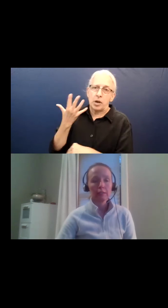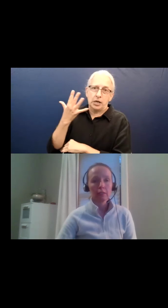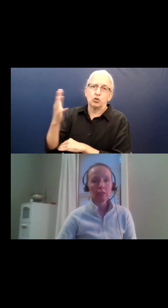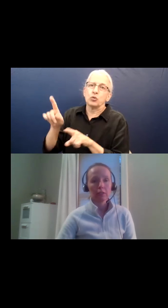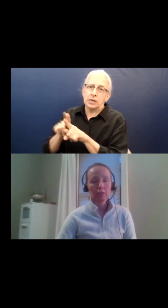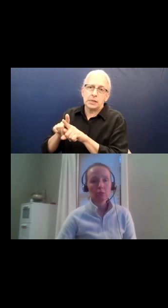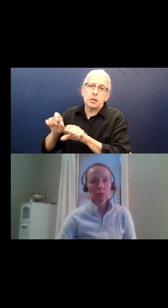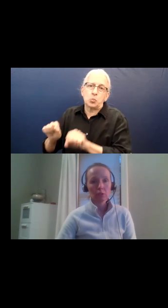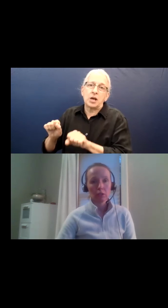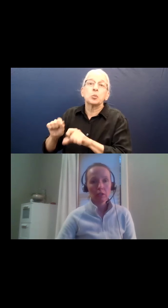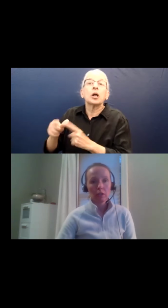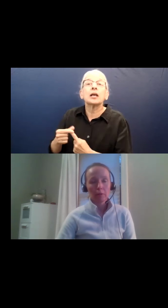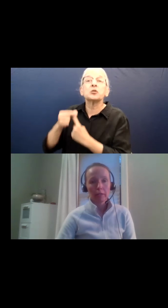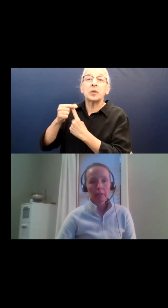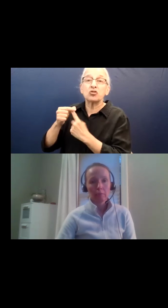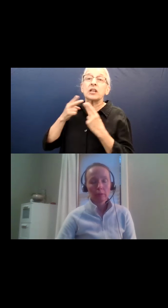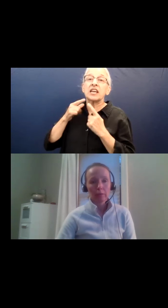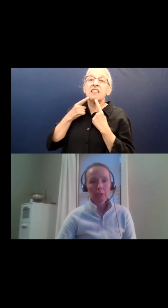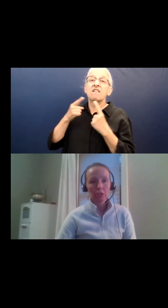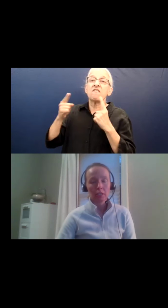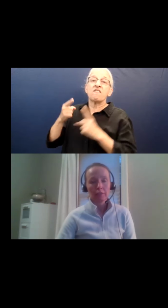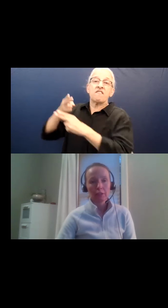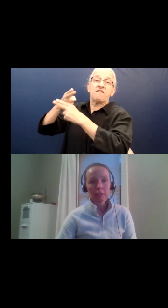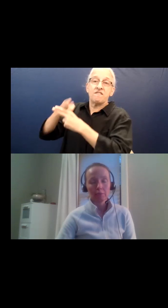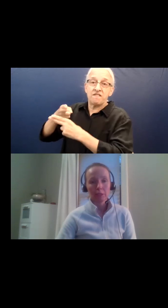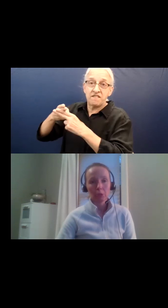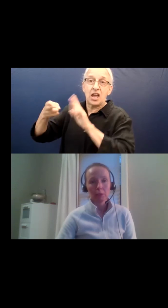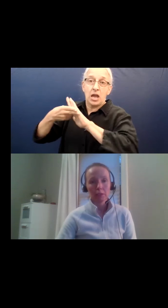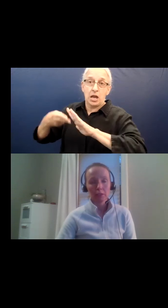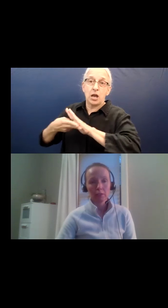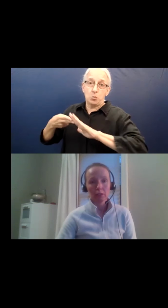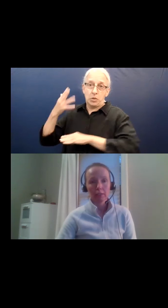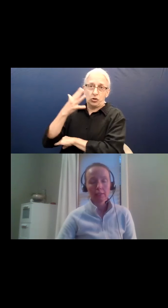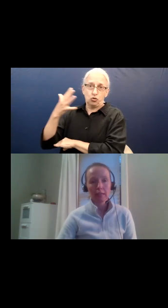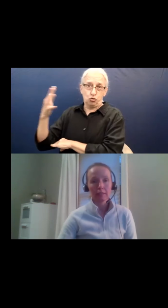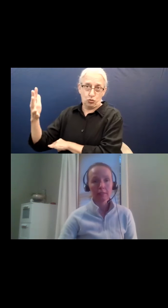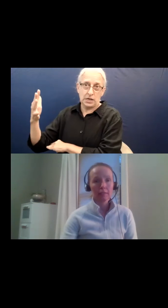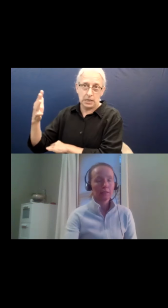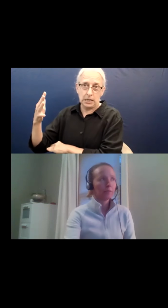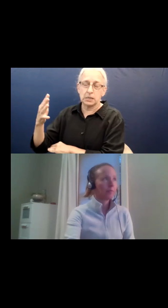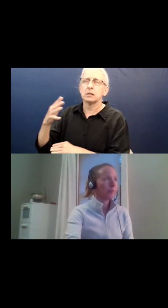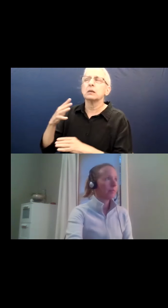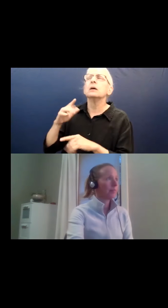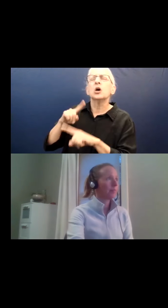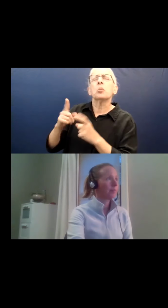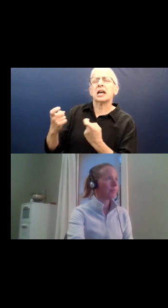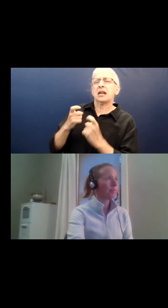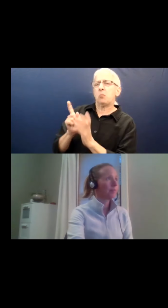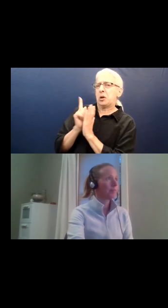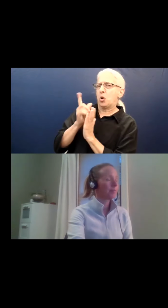landmark trees along this corridor. But I'd appreciate if you could give me a moment to look at the status.